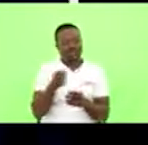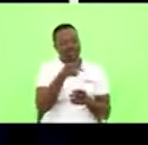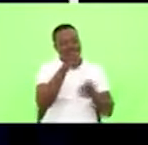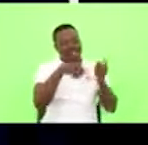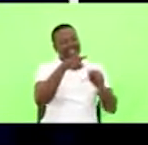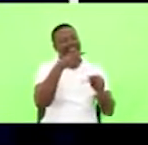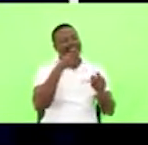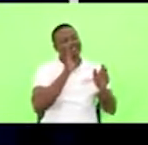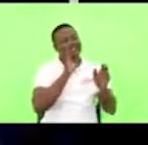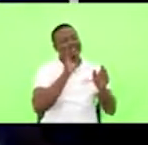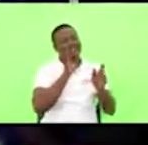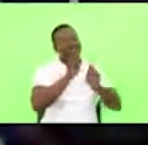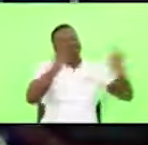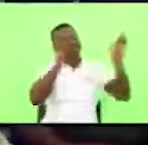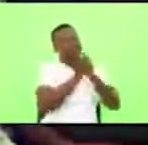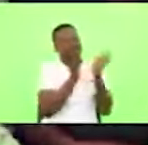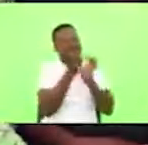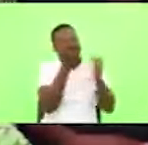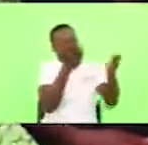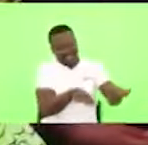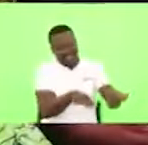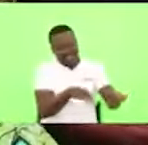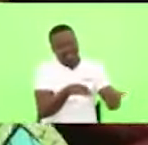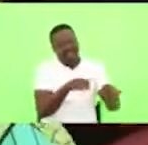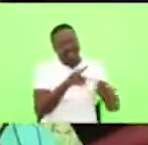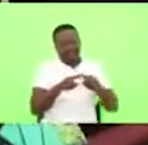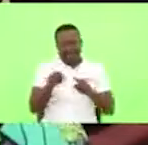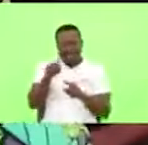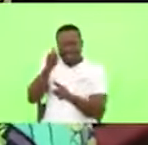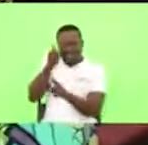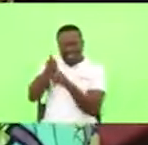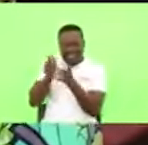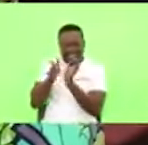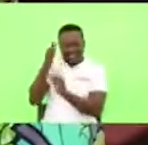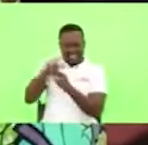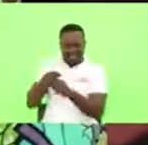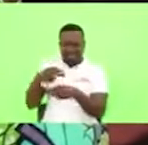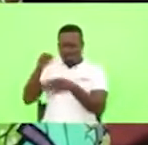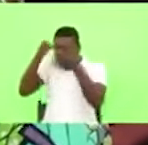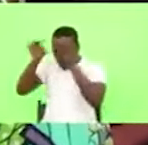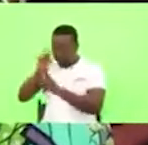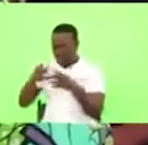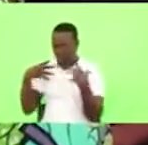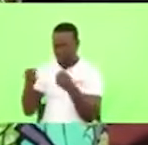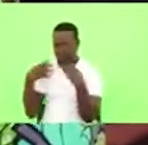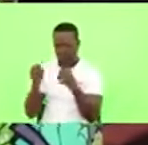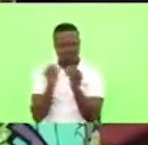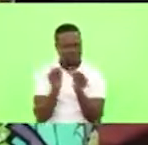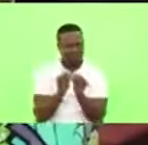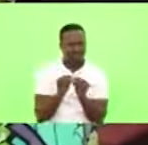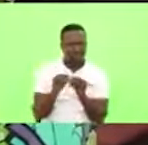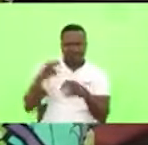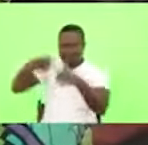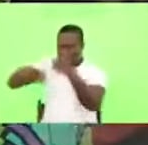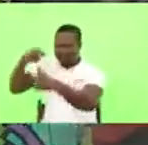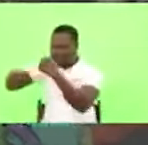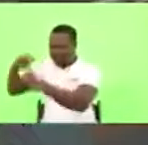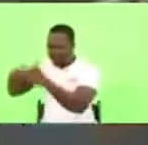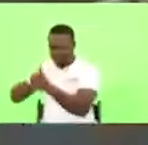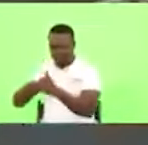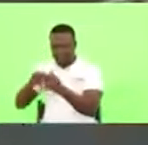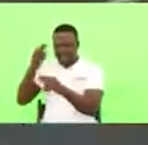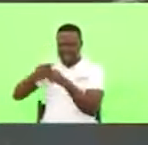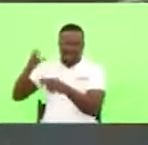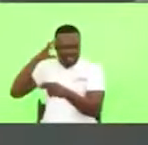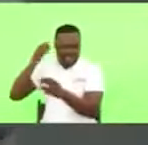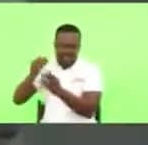are saying that he is dead, but his name is healing people. His name is fixing problems. So how can